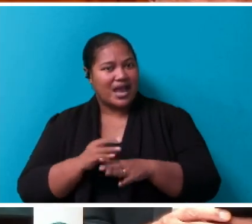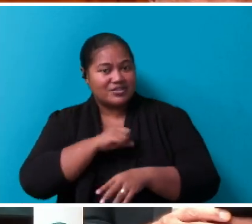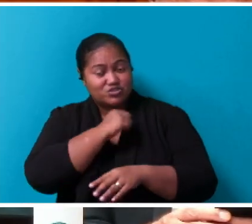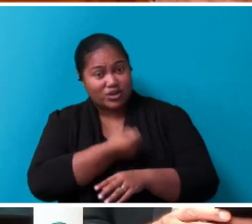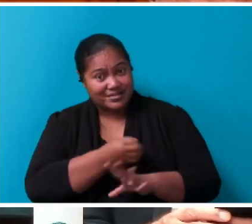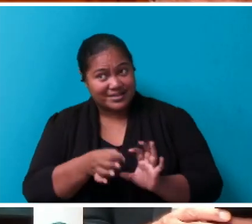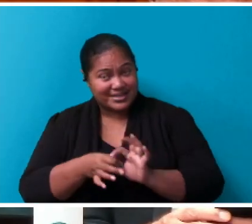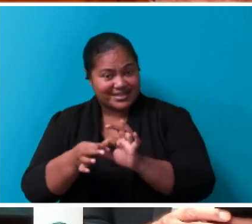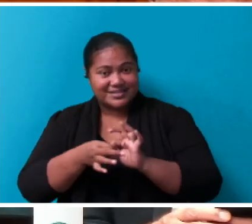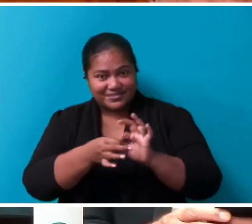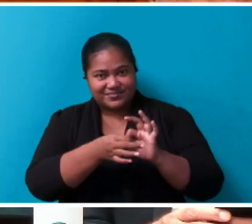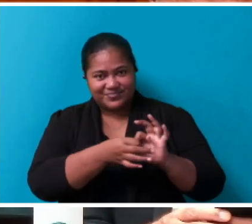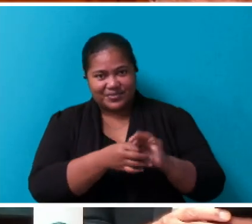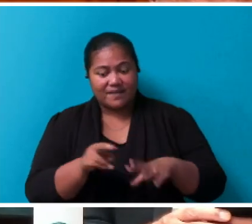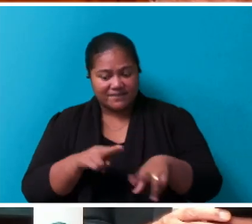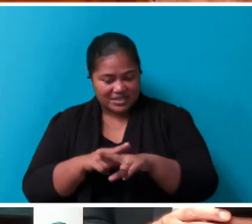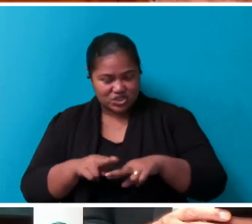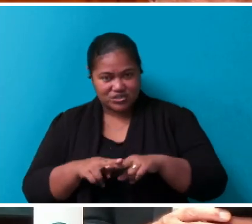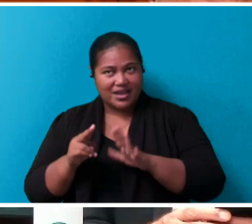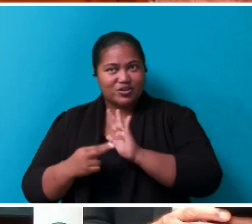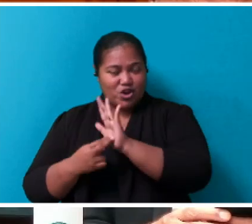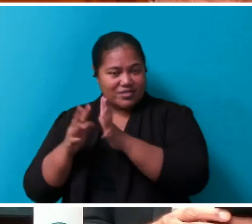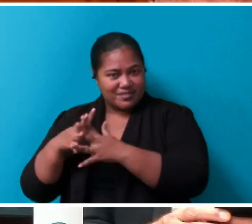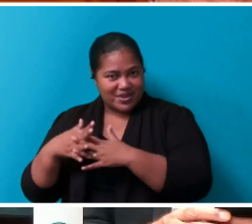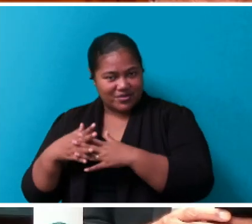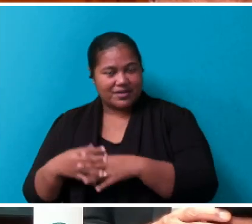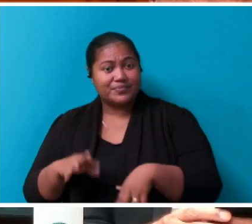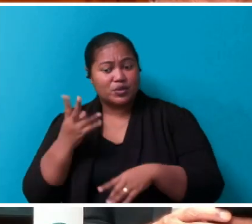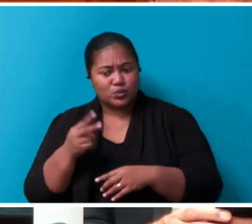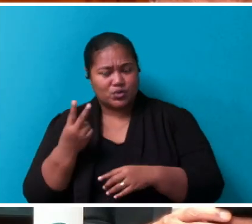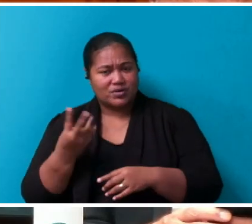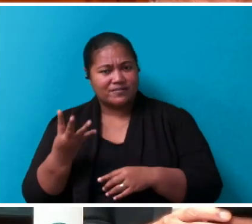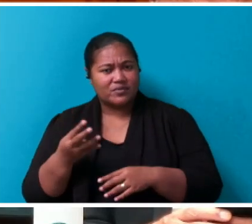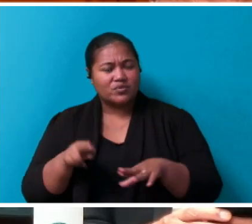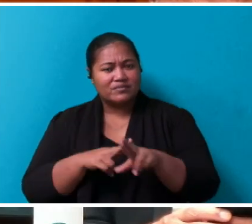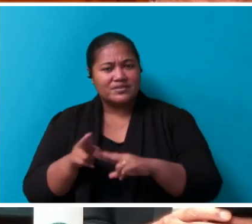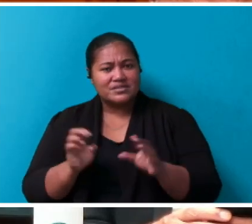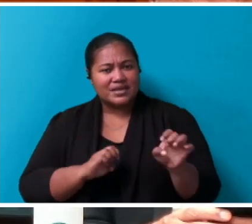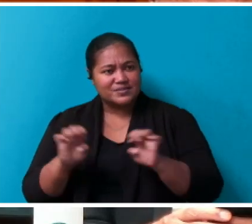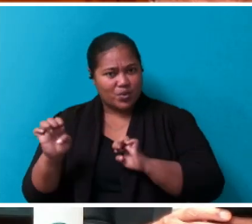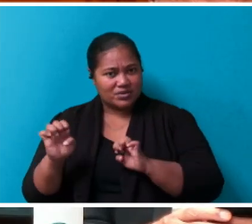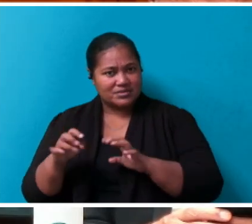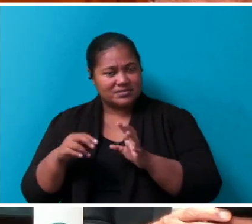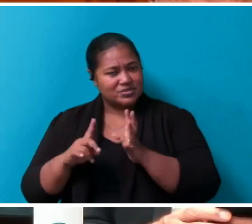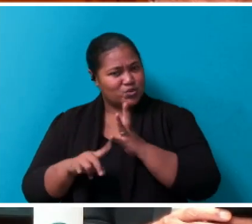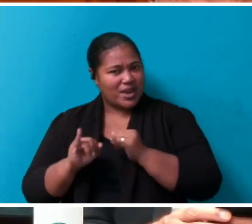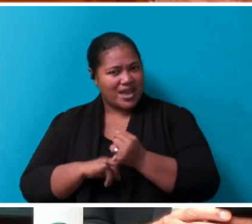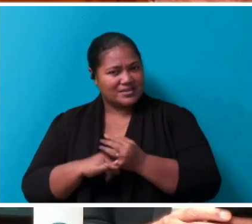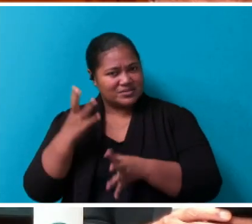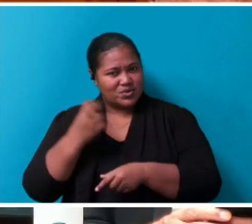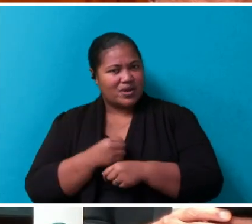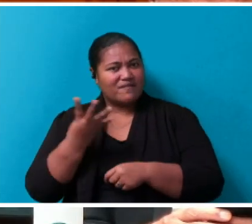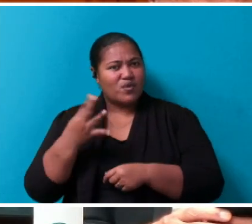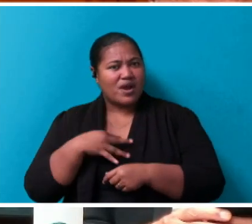Fiji and North America. In 2024, Fiji's exports to the US totaled $487